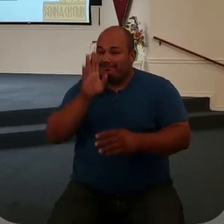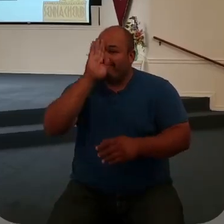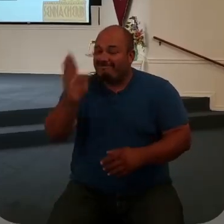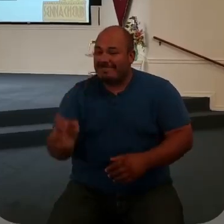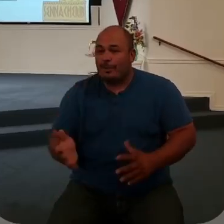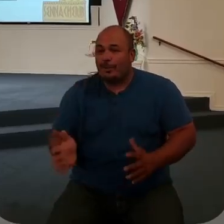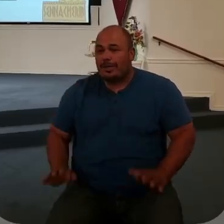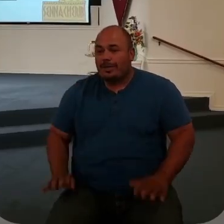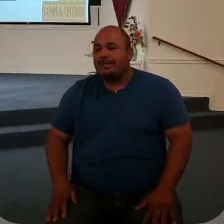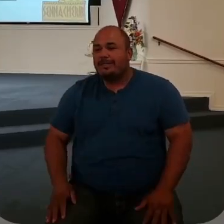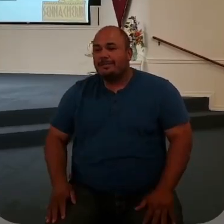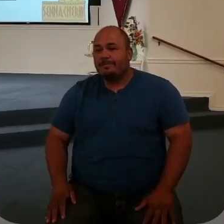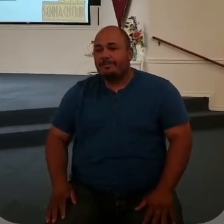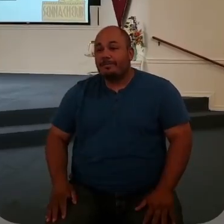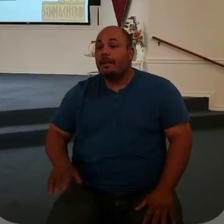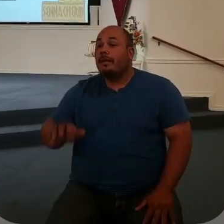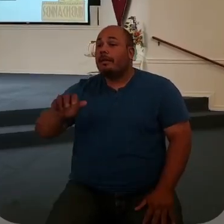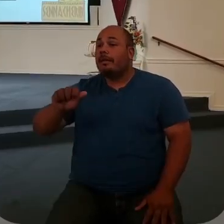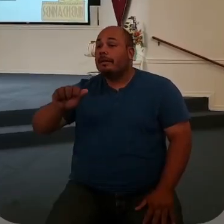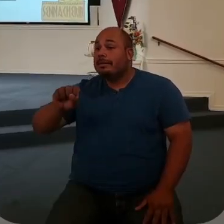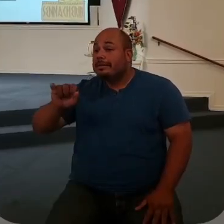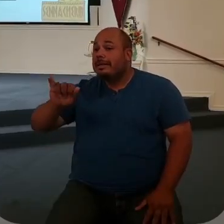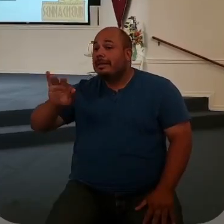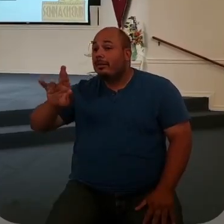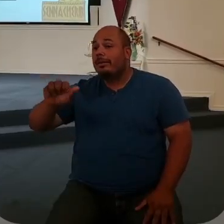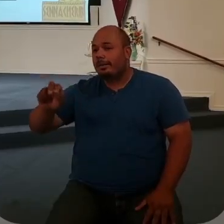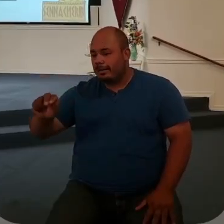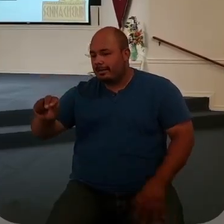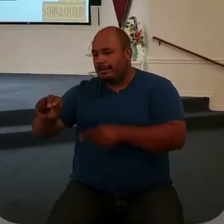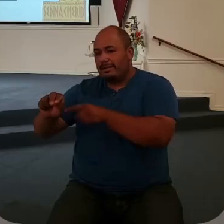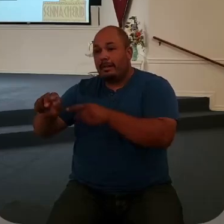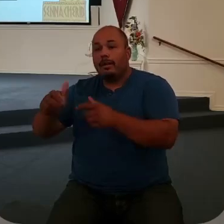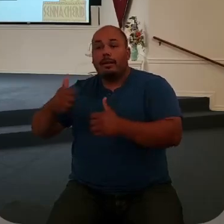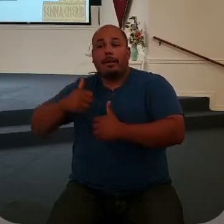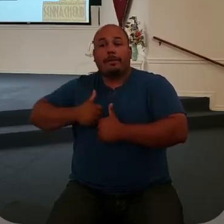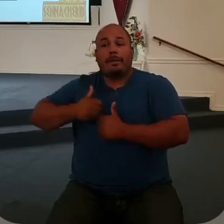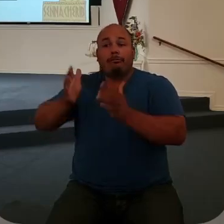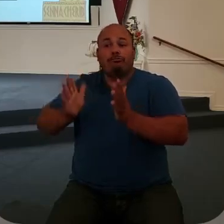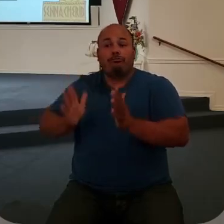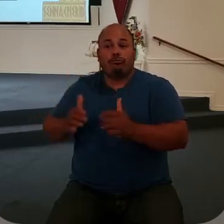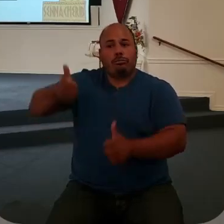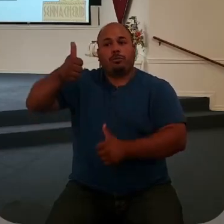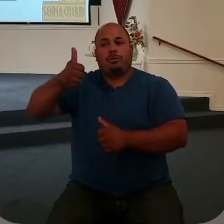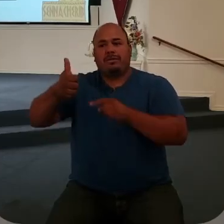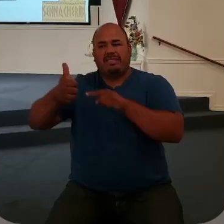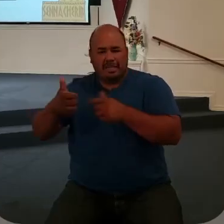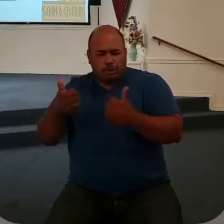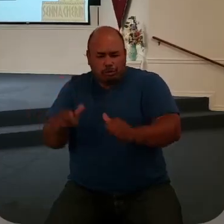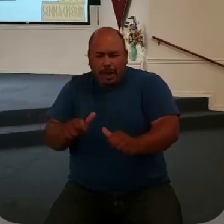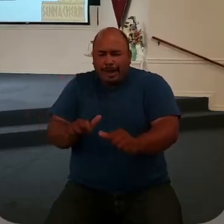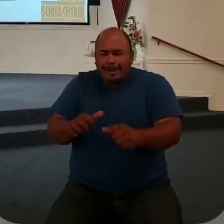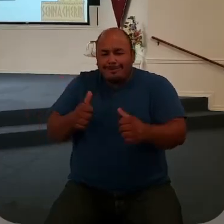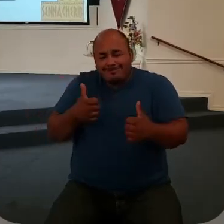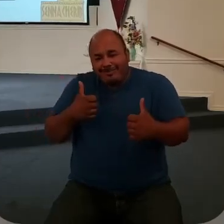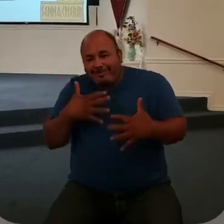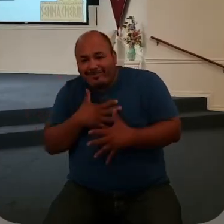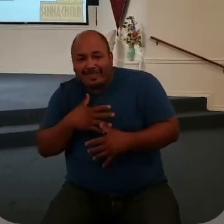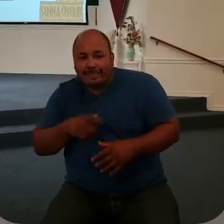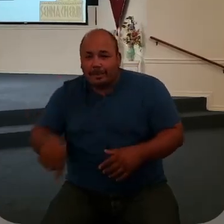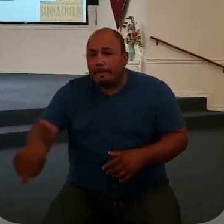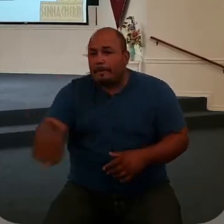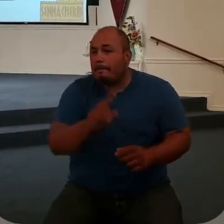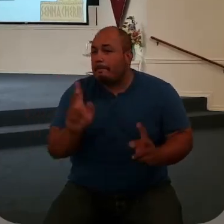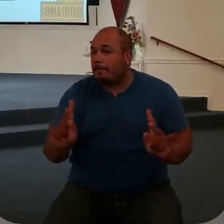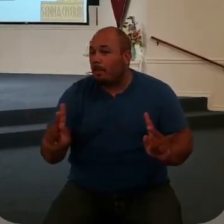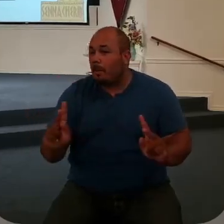The Assyrian field commander, sent by the king, did everything he could to terrify and intimidate the people